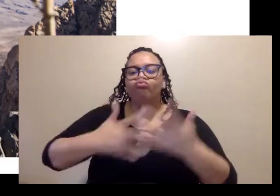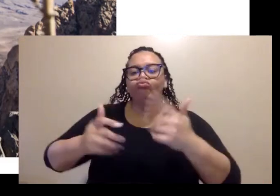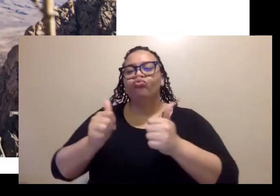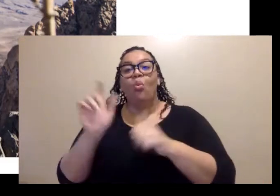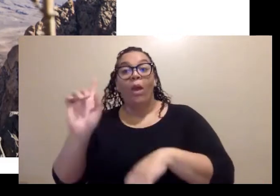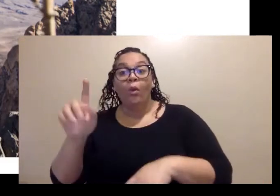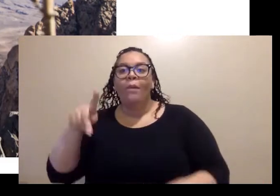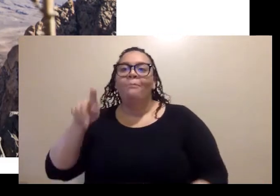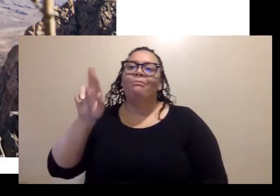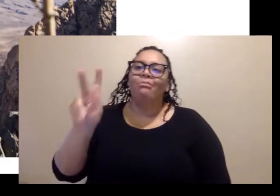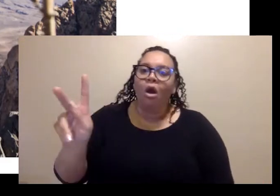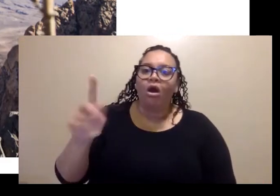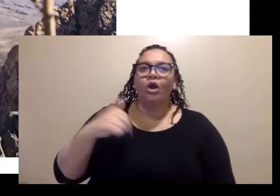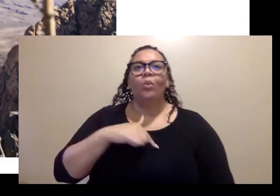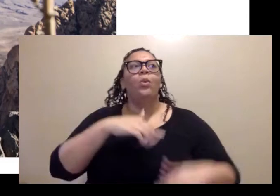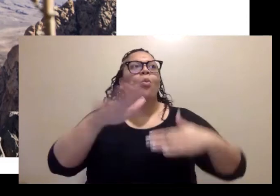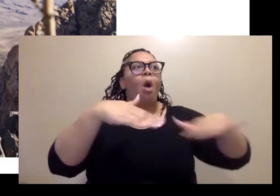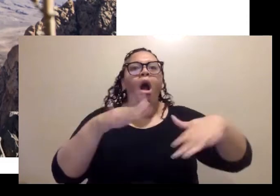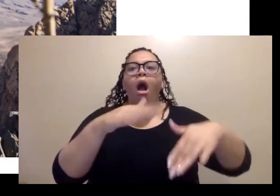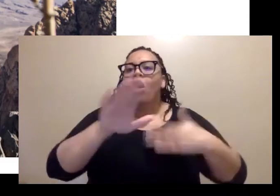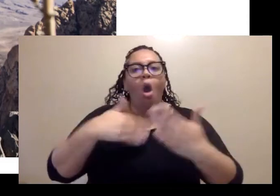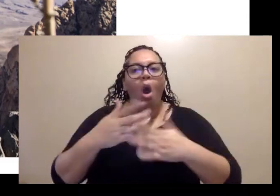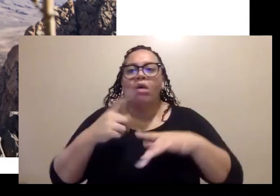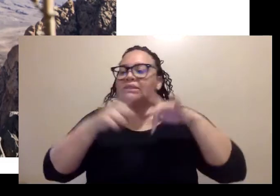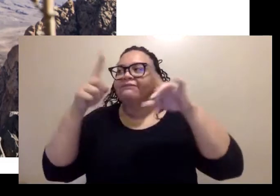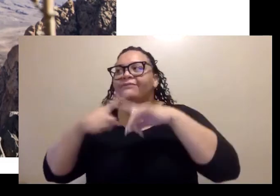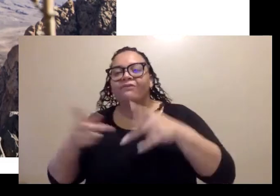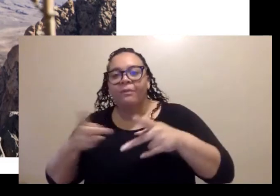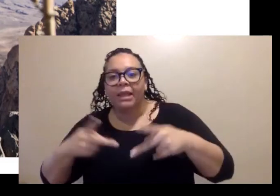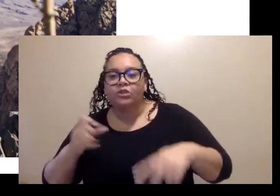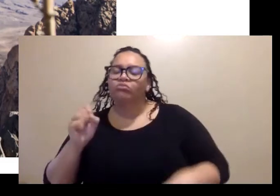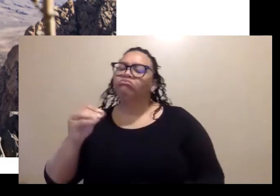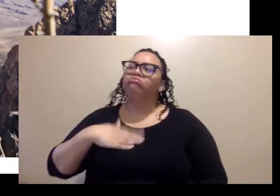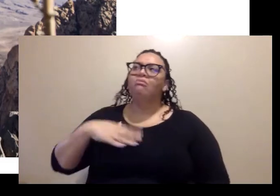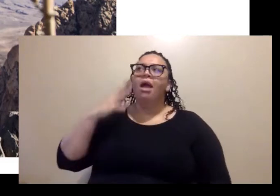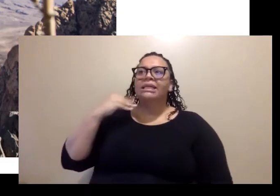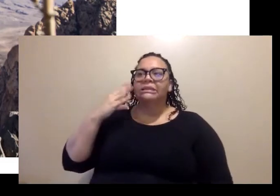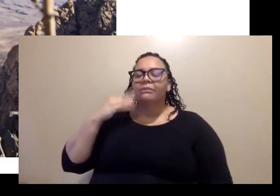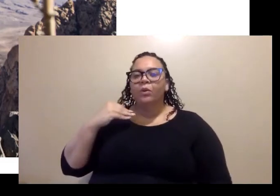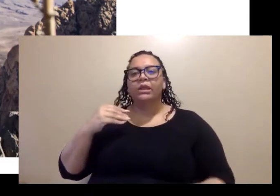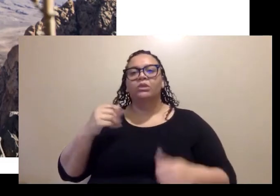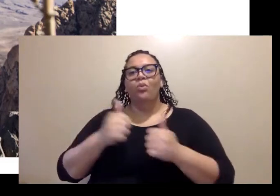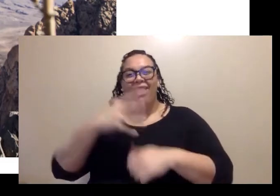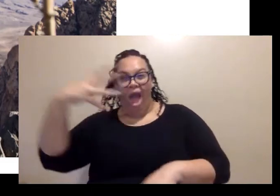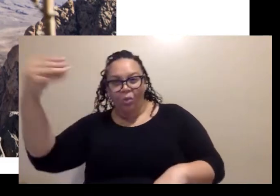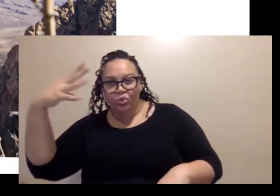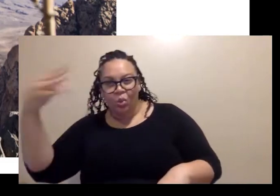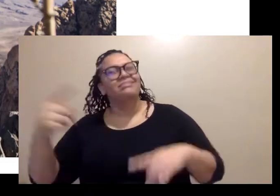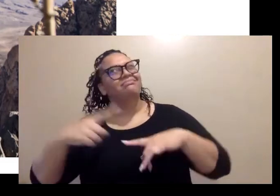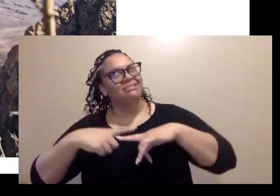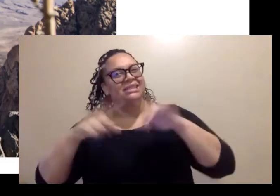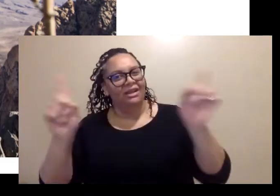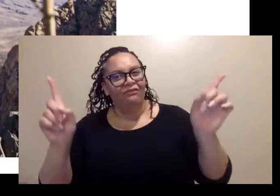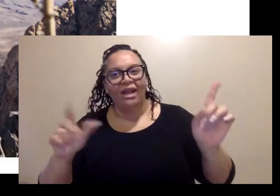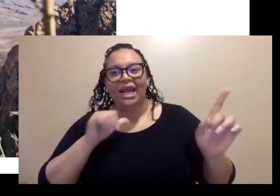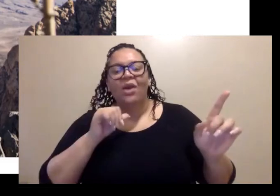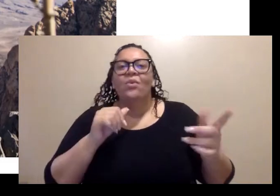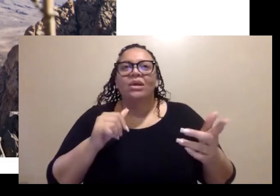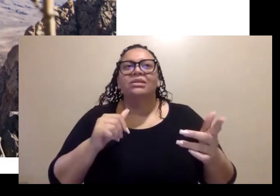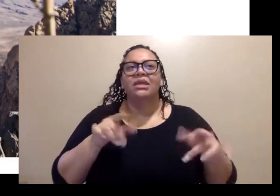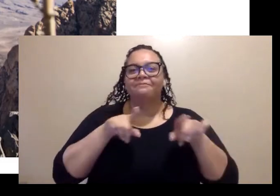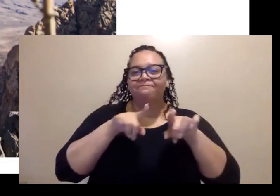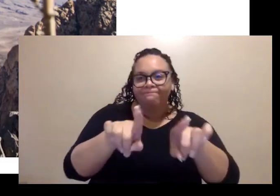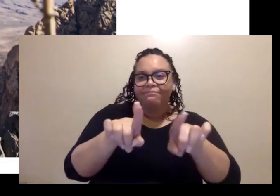We would catch buses, we would walk everywhere. And so my experience with being in the outdoors was very different. It was in line, and it was in alignment with being in the